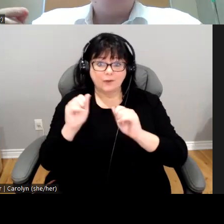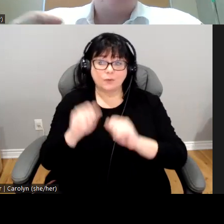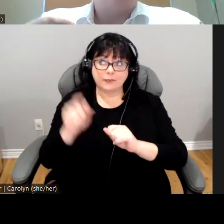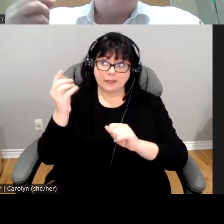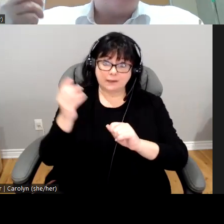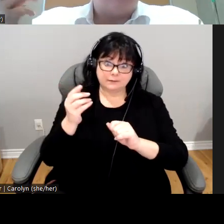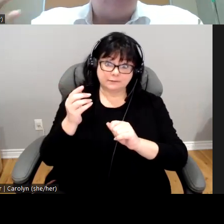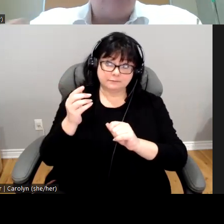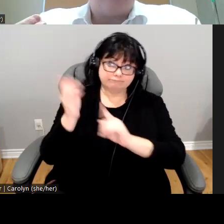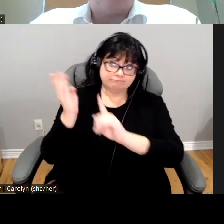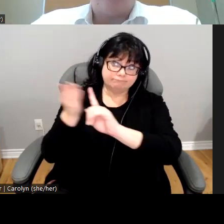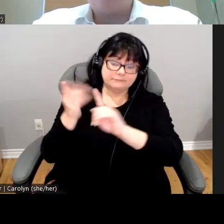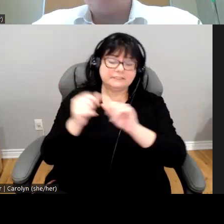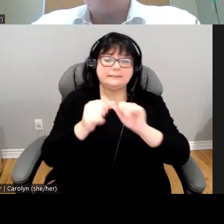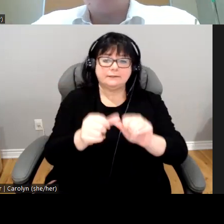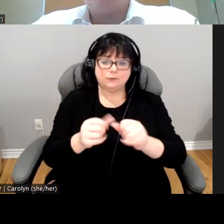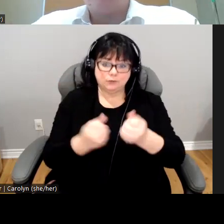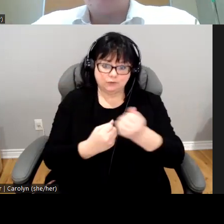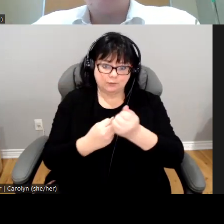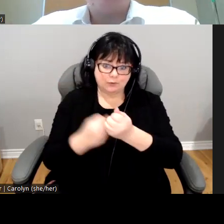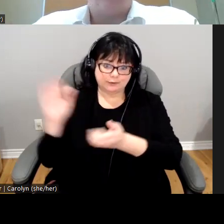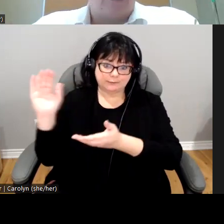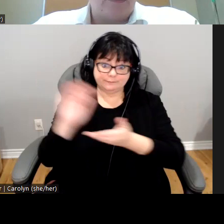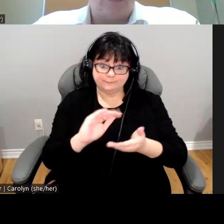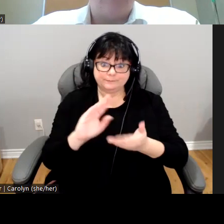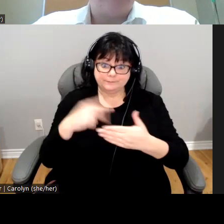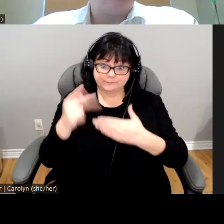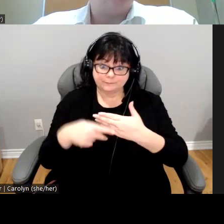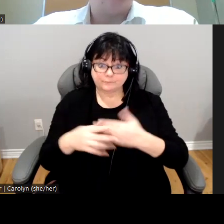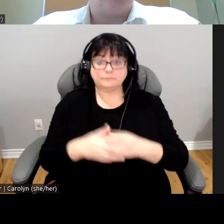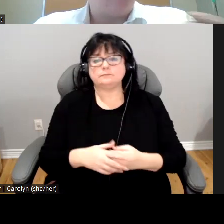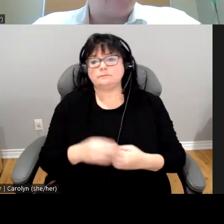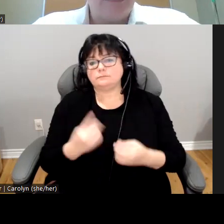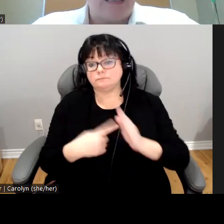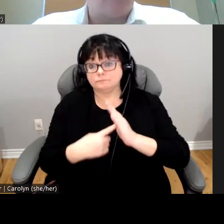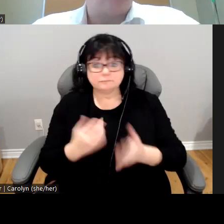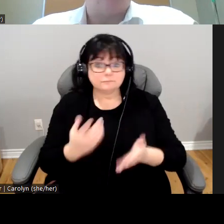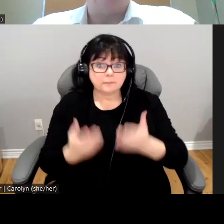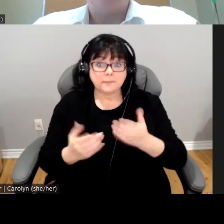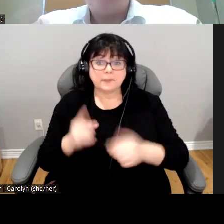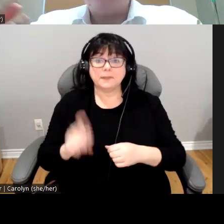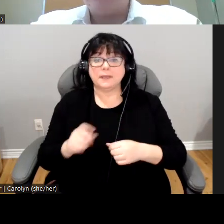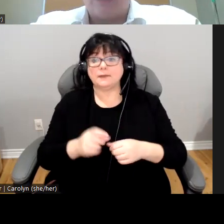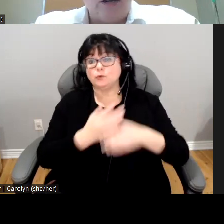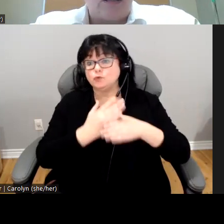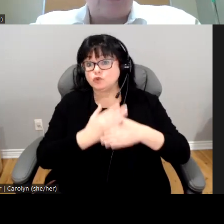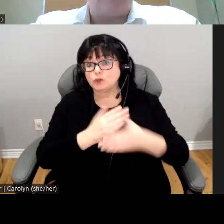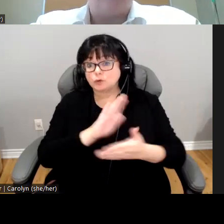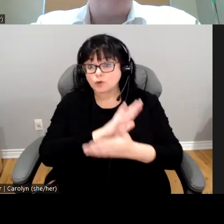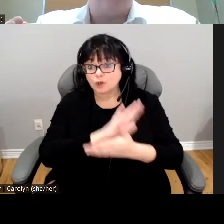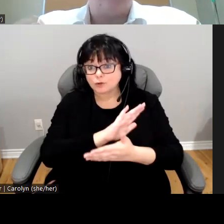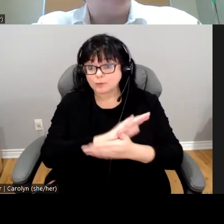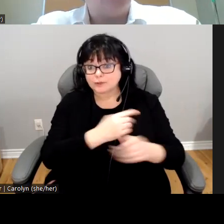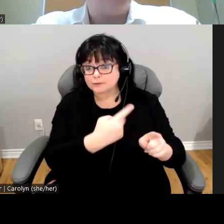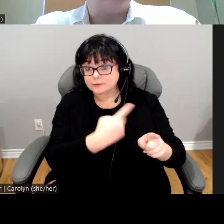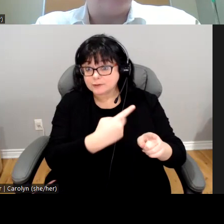supported. So it might be that you have to look at doing things like sharing documentation, sharing intake forms, sharing